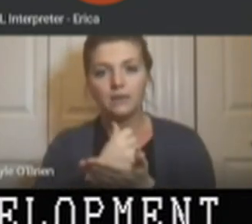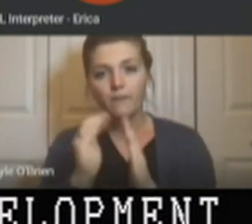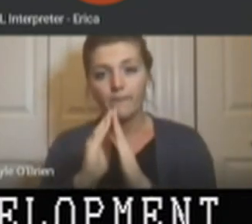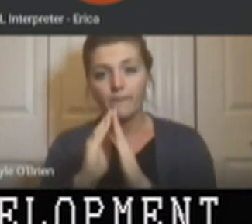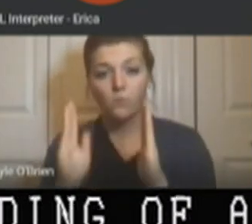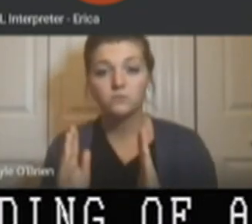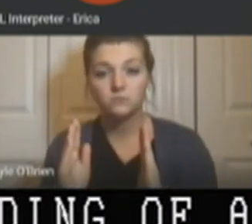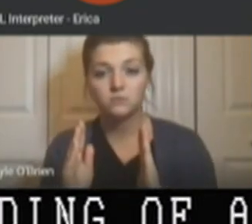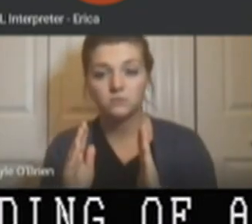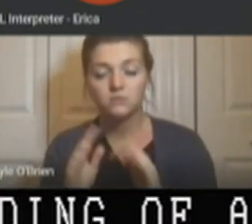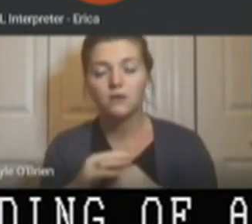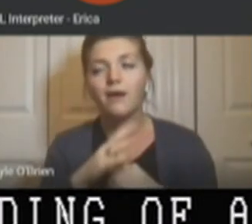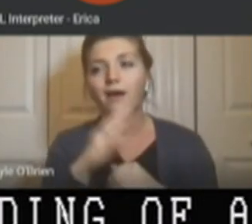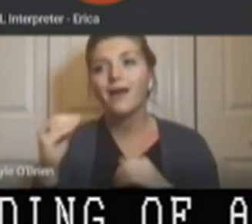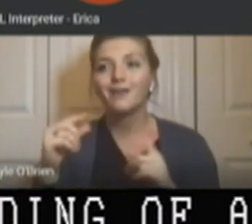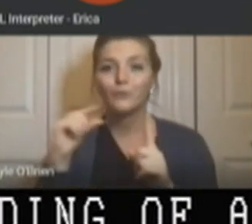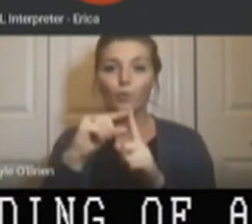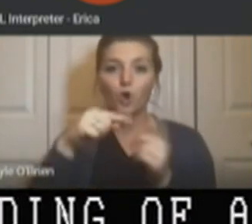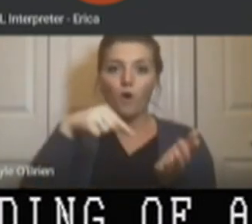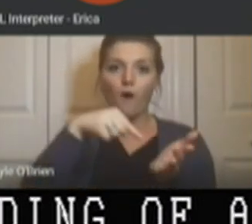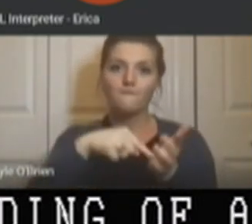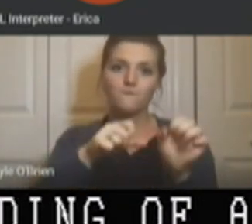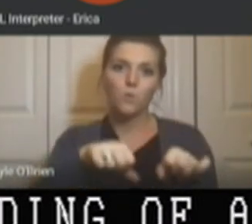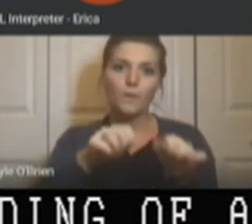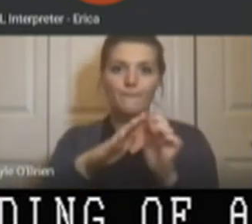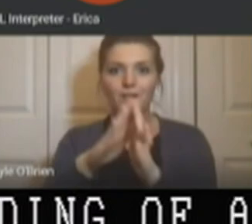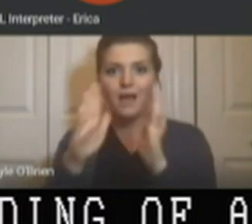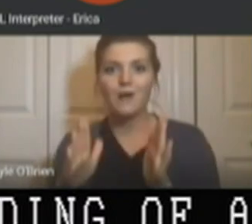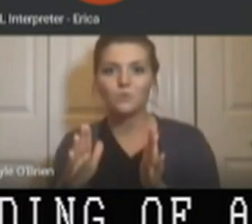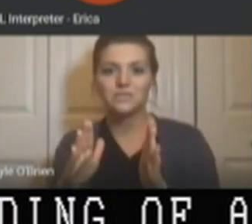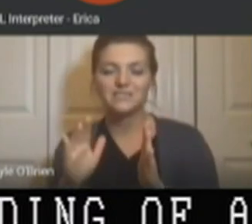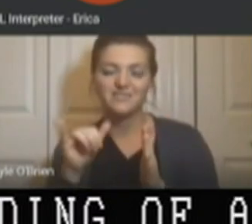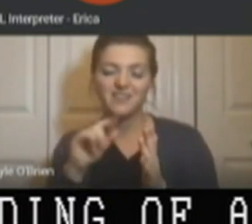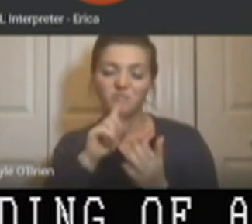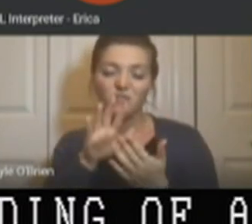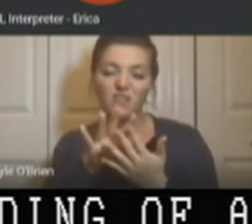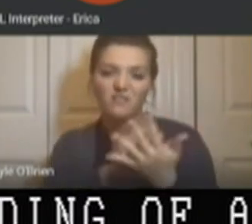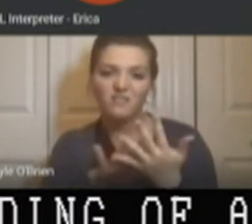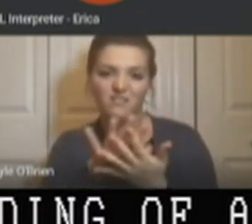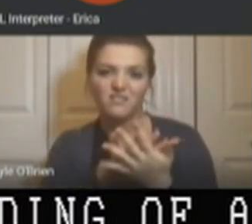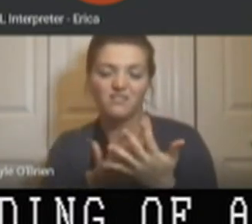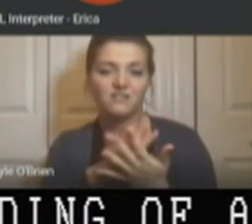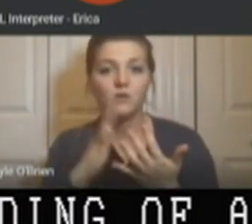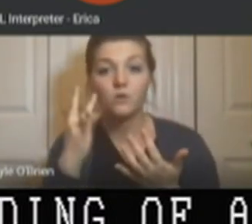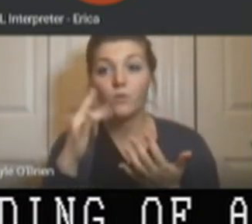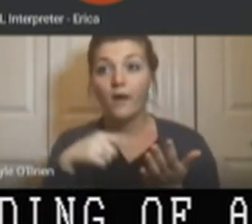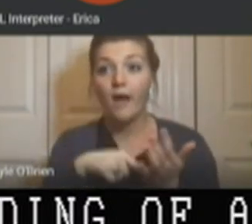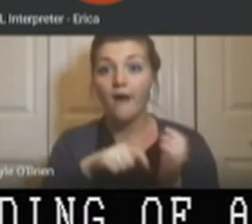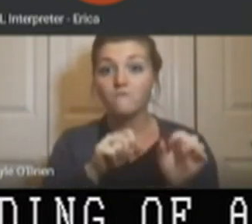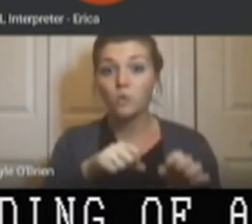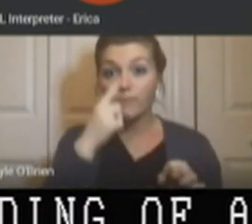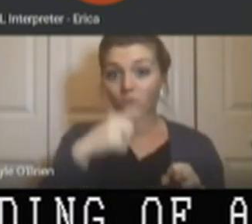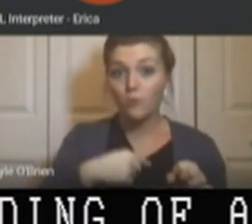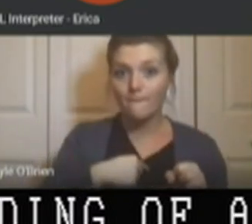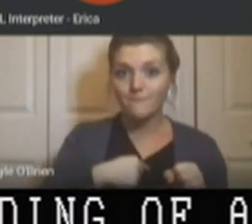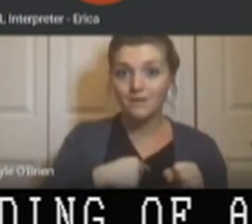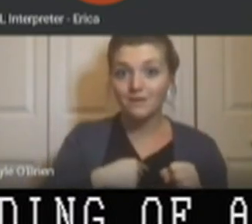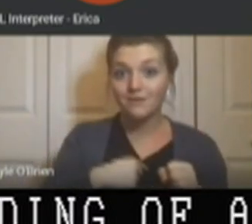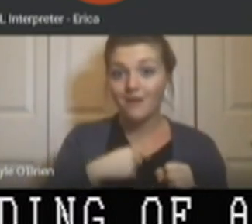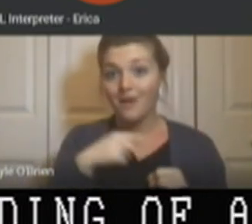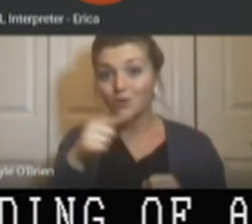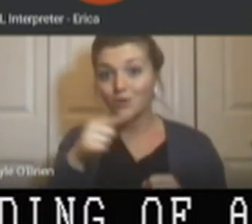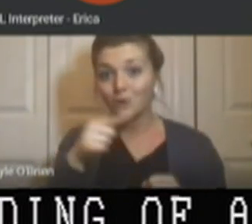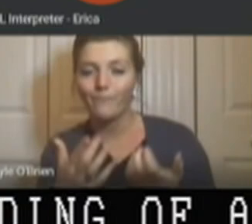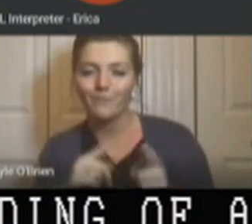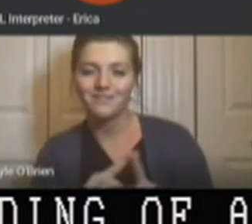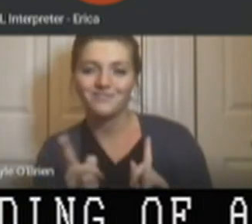the word affordable housing is it's kind of vague and squishy, because affordable to one is not affordable to the other. So the